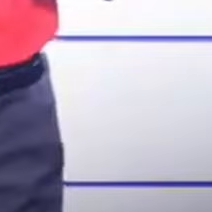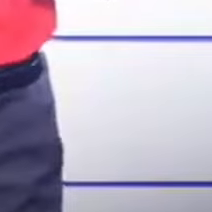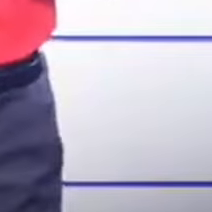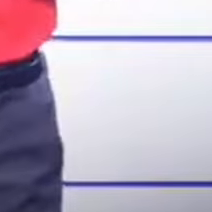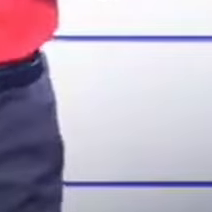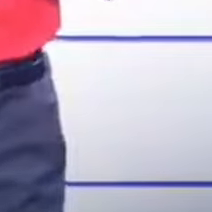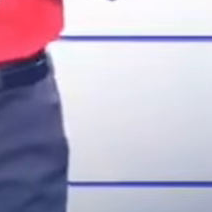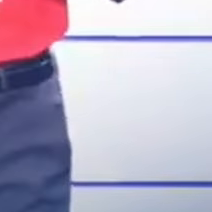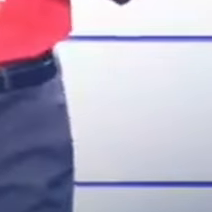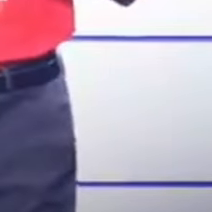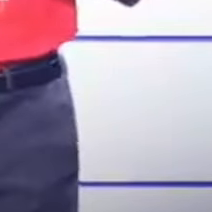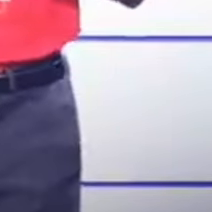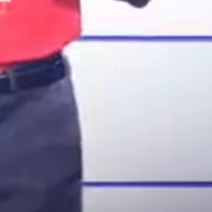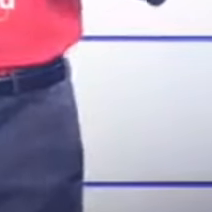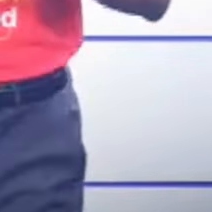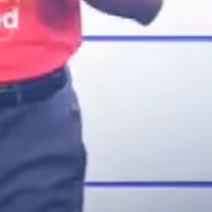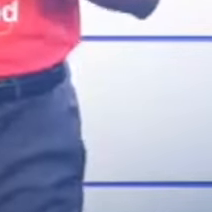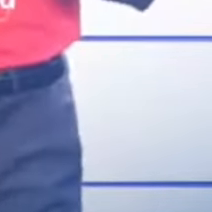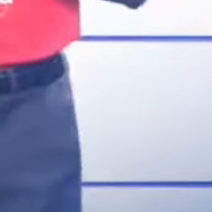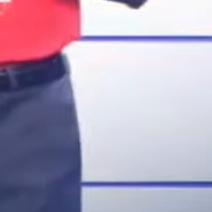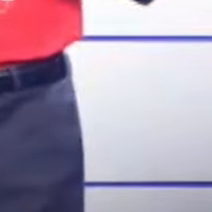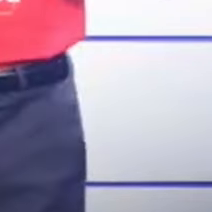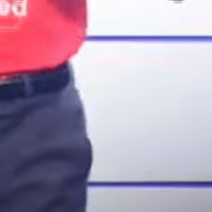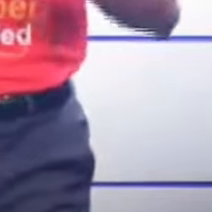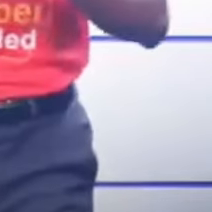you don't take care, you even say, praise the Lord.